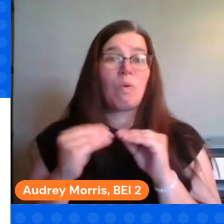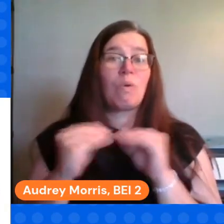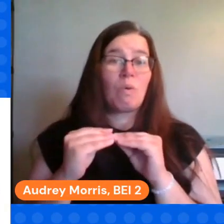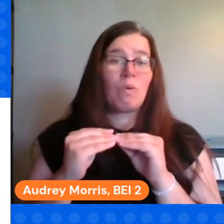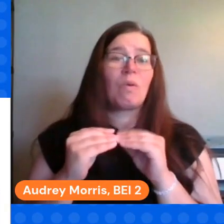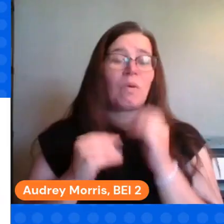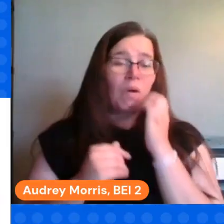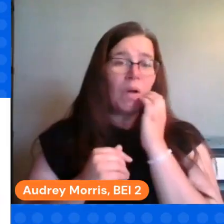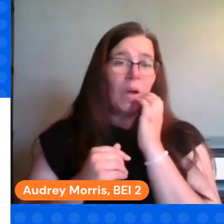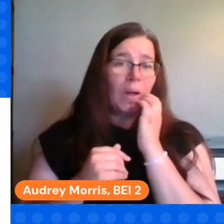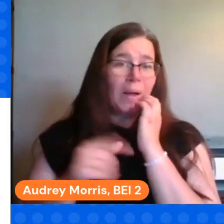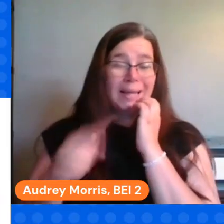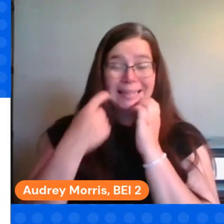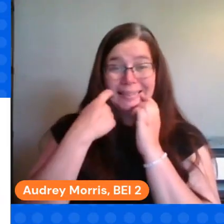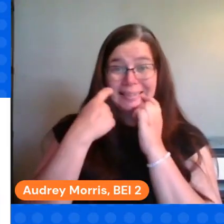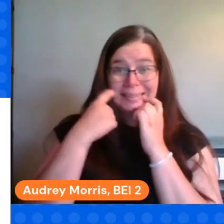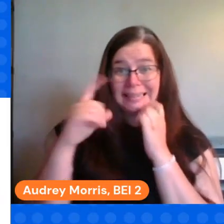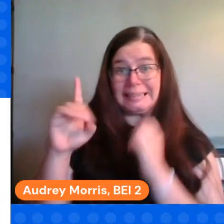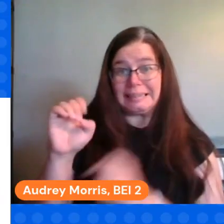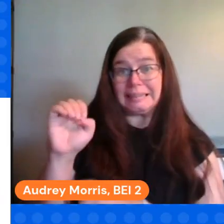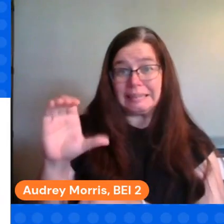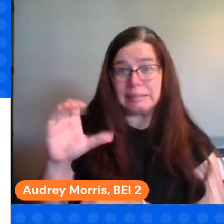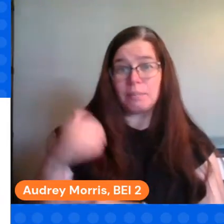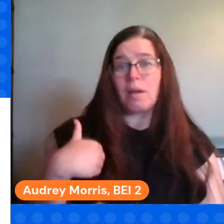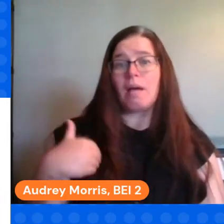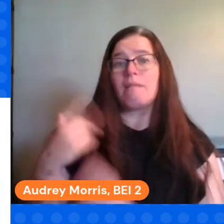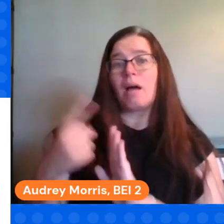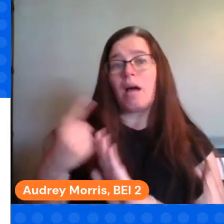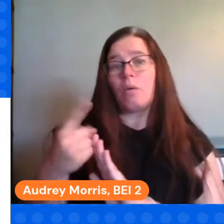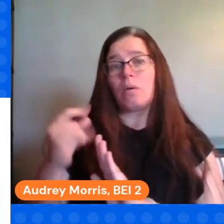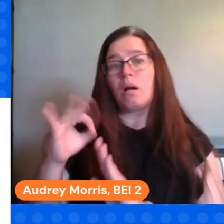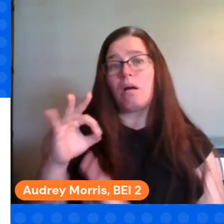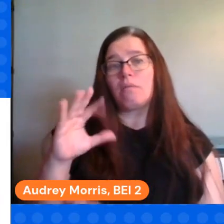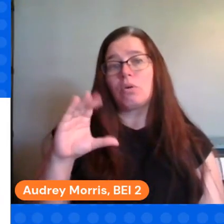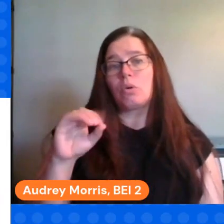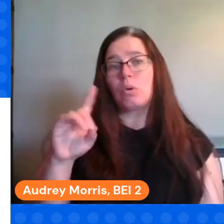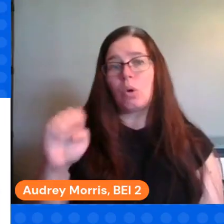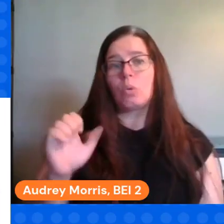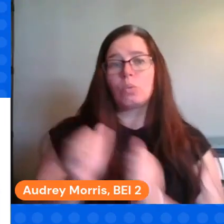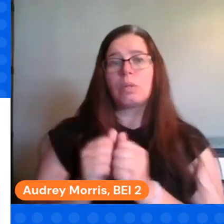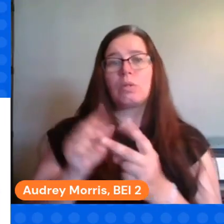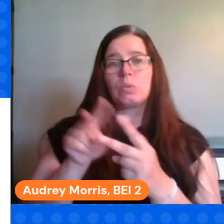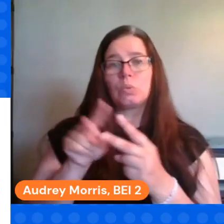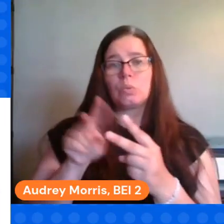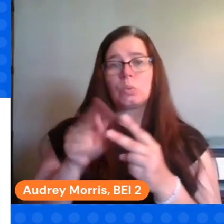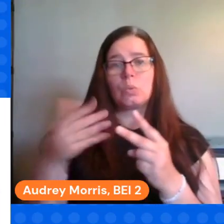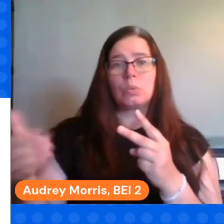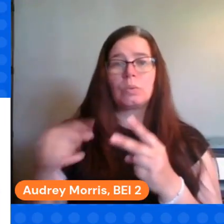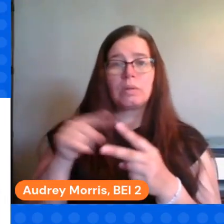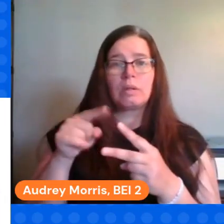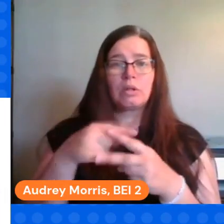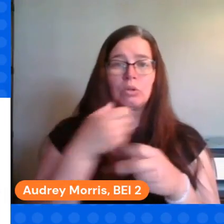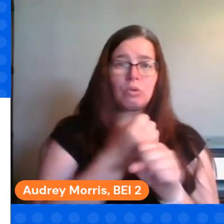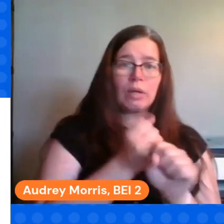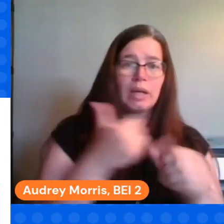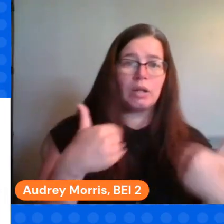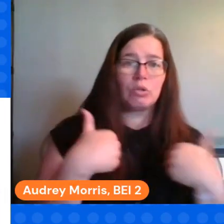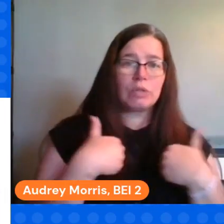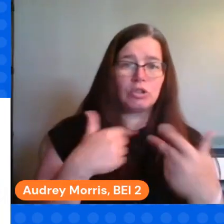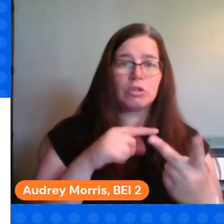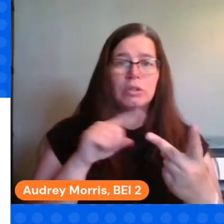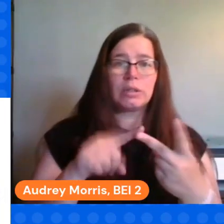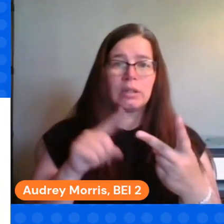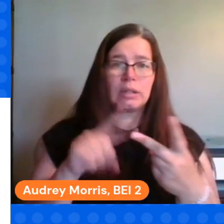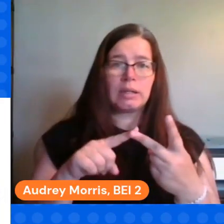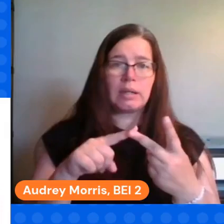we participated in Hour of Code with these two new activities: create a creature and make a tilt game. They're so open-ended. So any creature you can draw, take